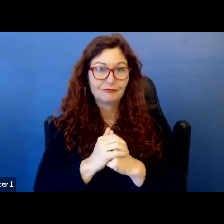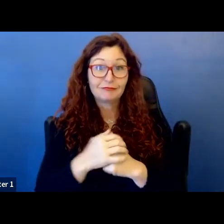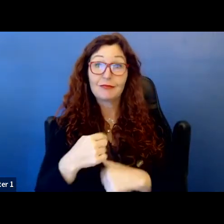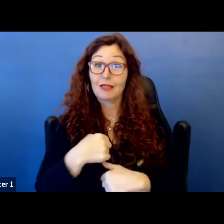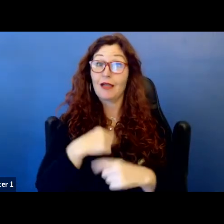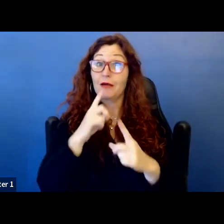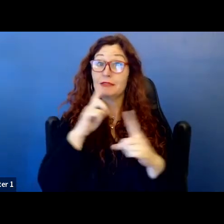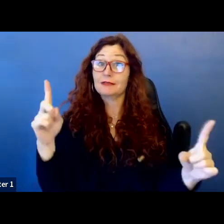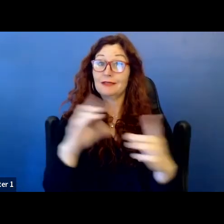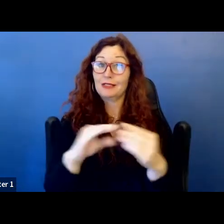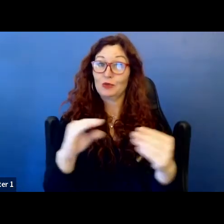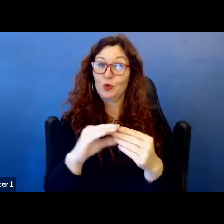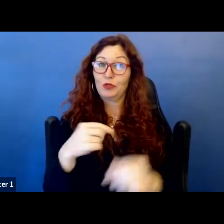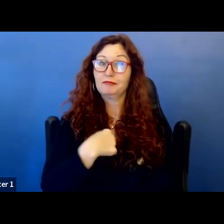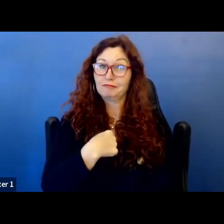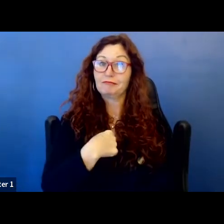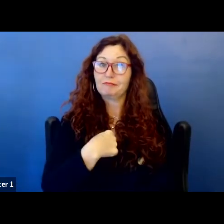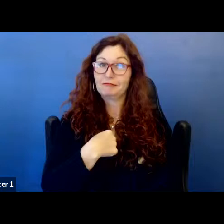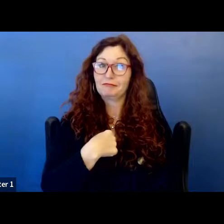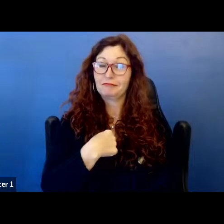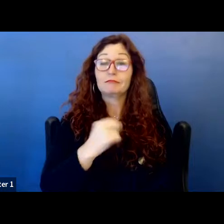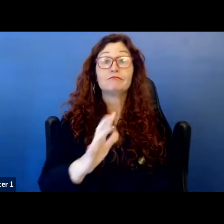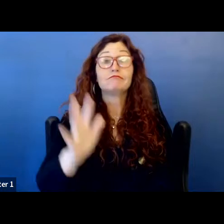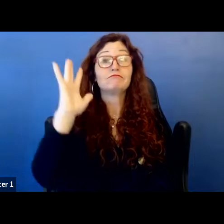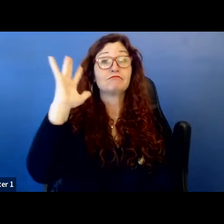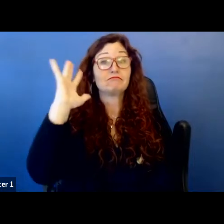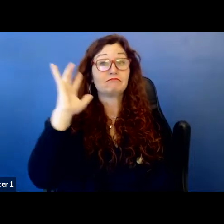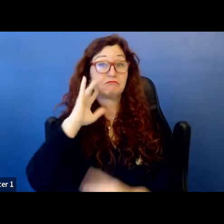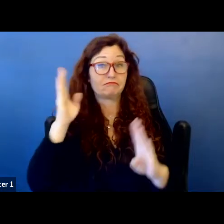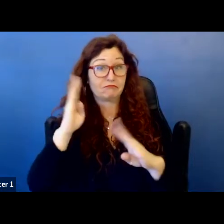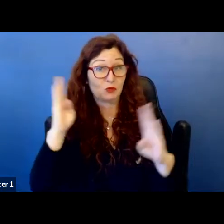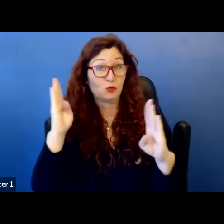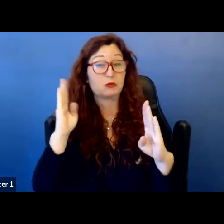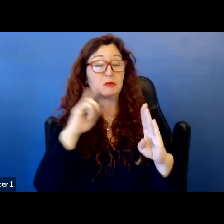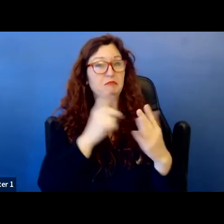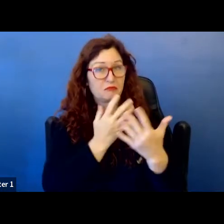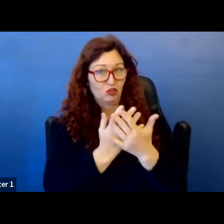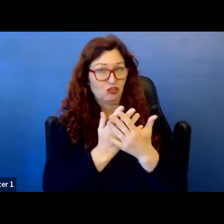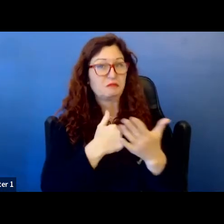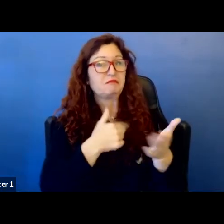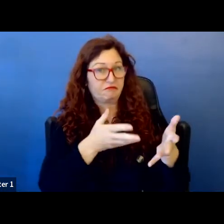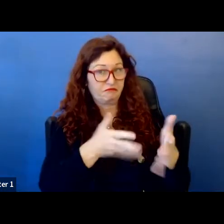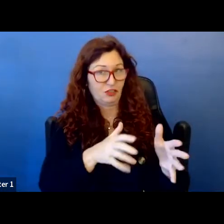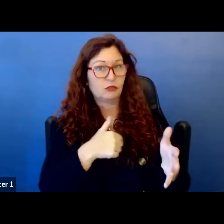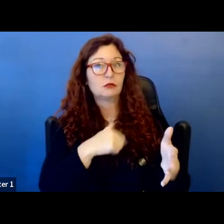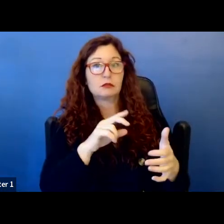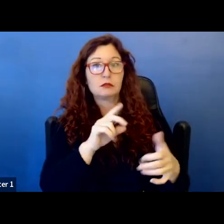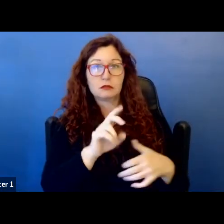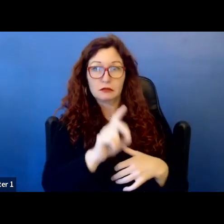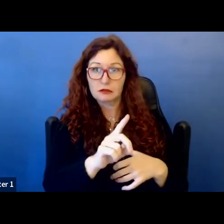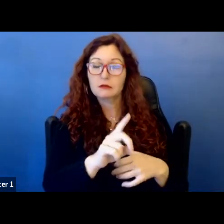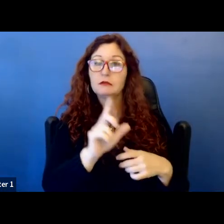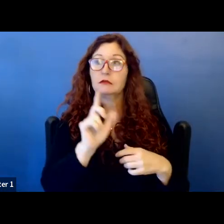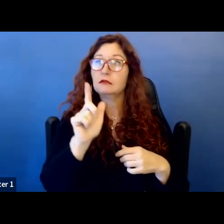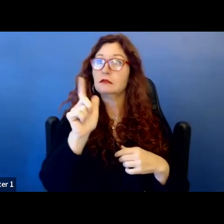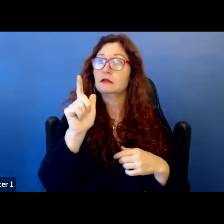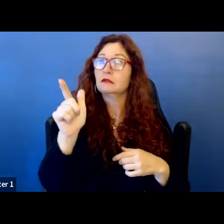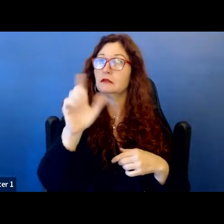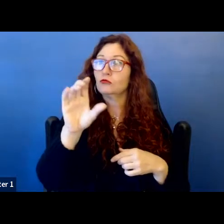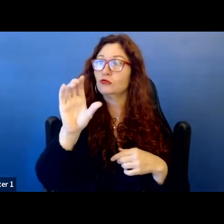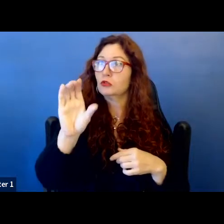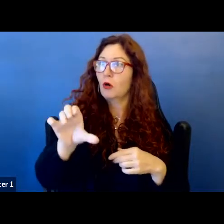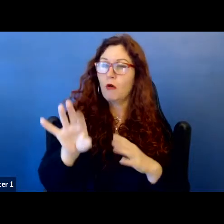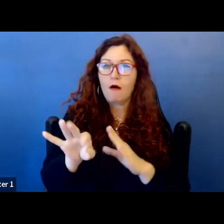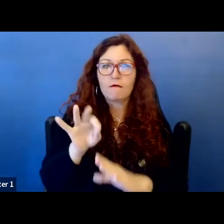testimony from coming through the penal system through the and discovering a flyer a chicago woman of trade that stated